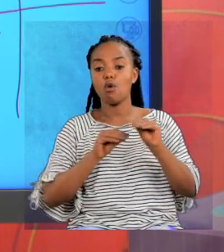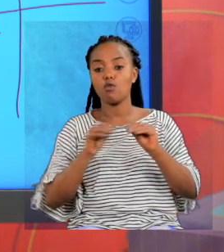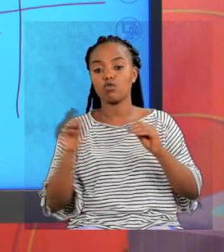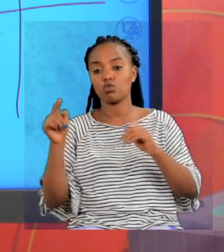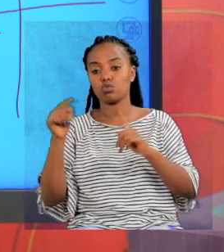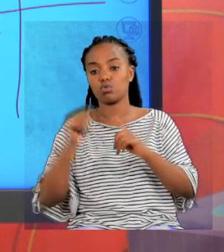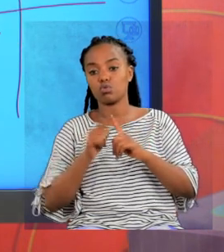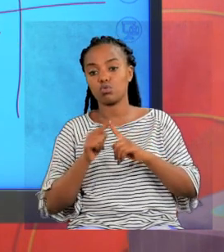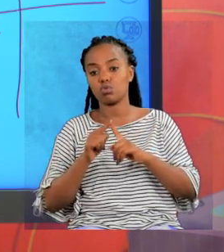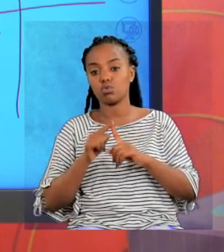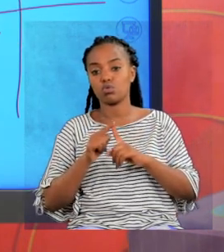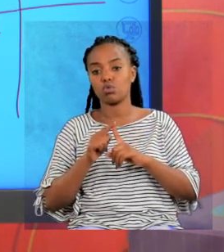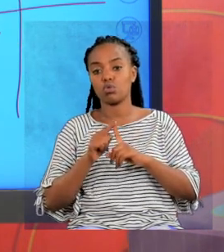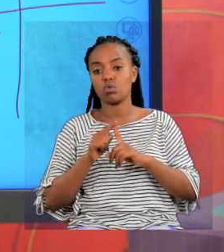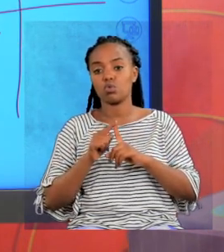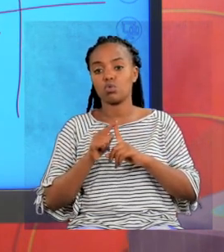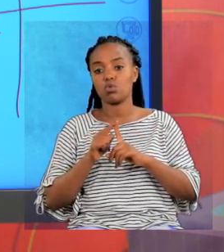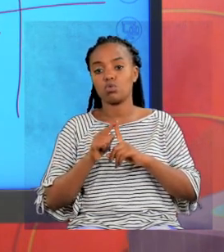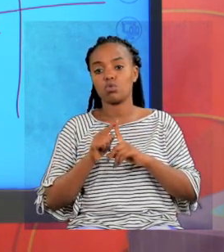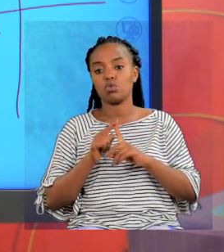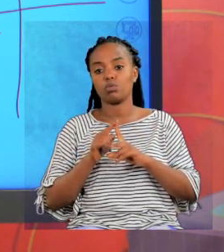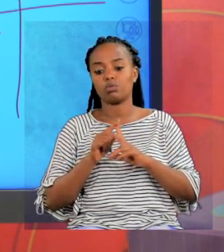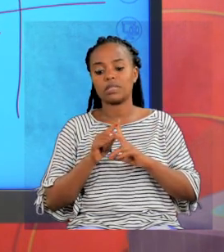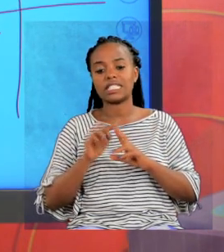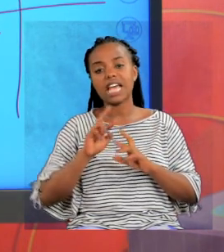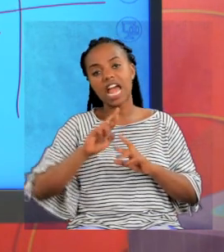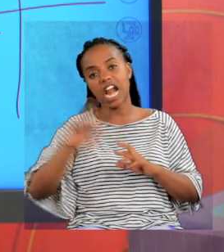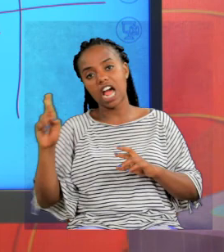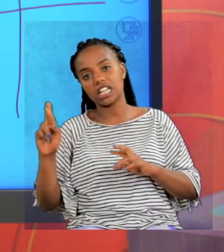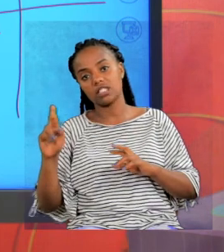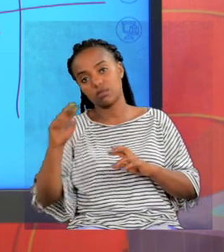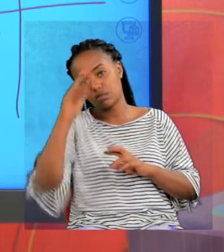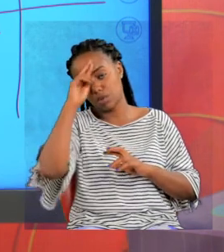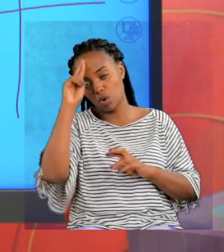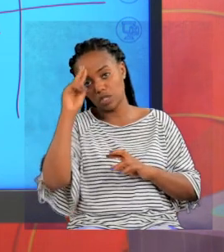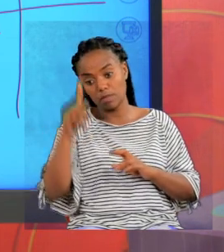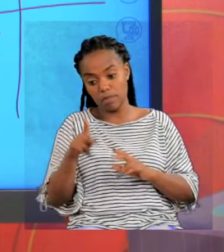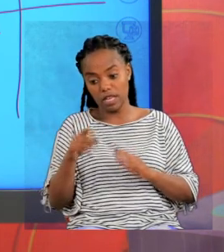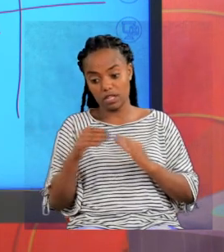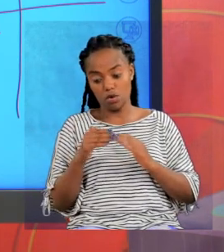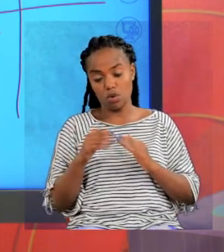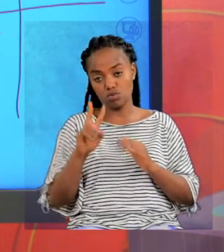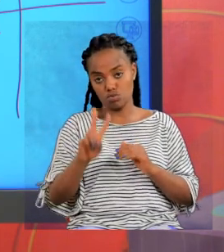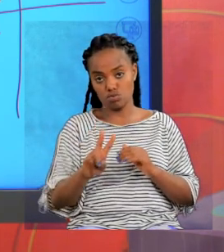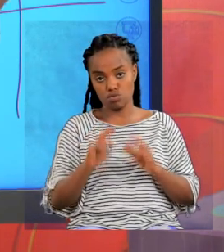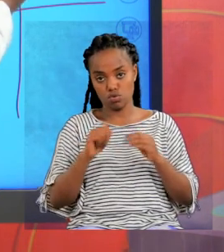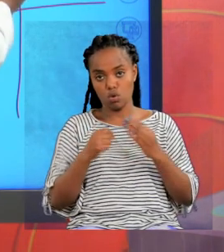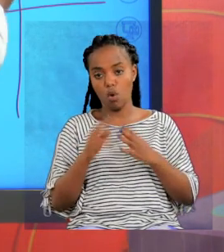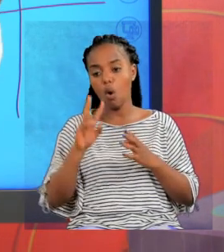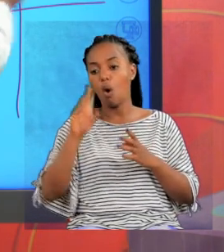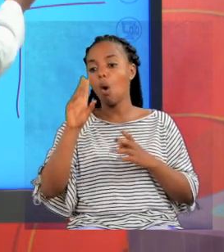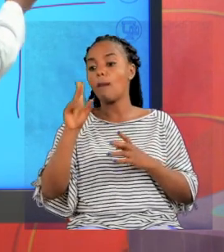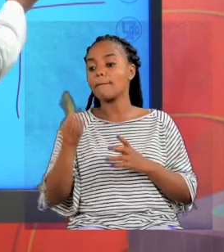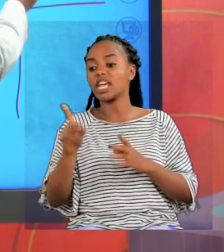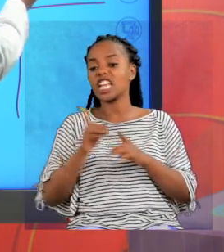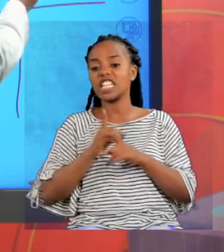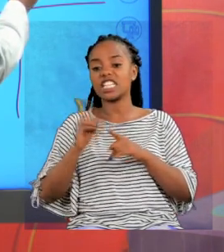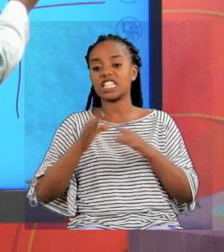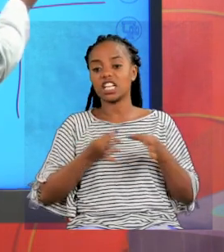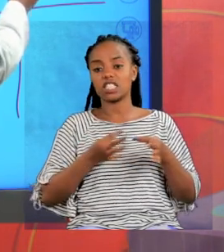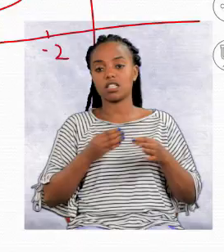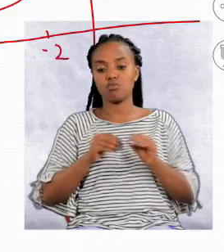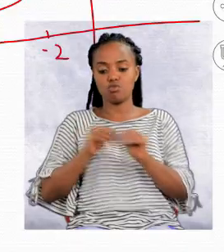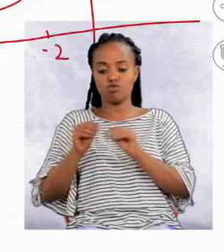2 units to the right because p is 2. Therefore the directrix will